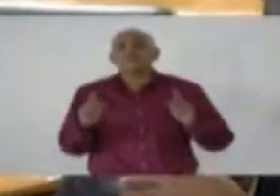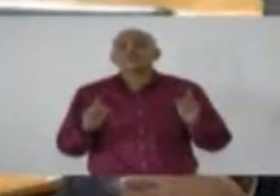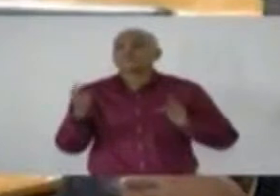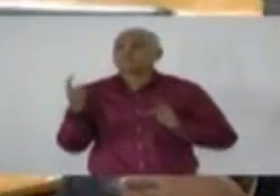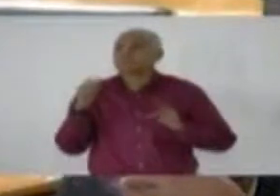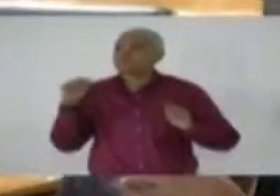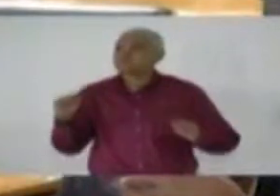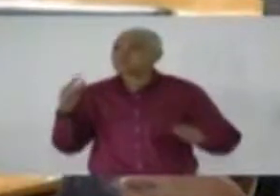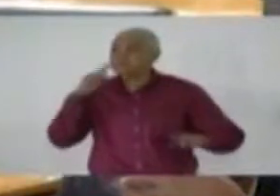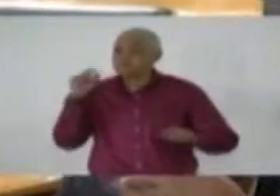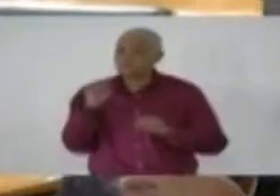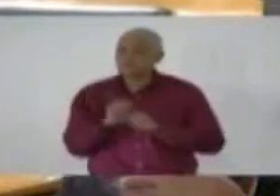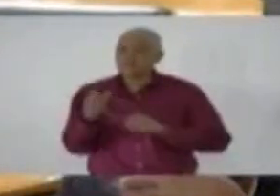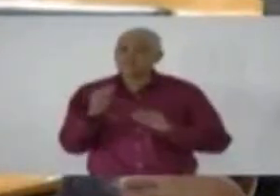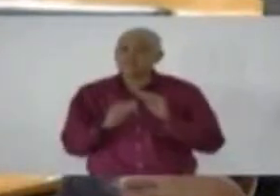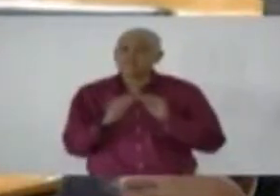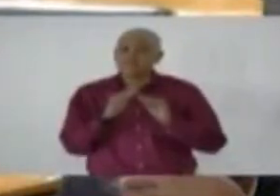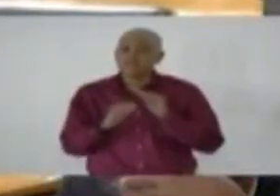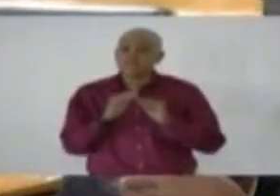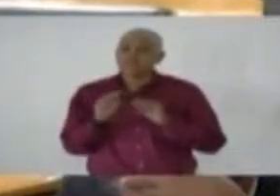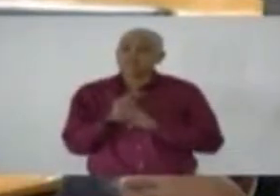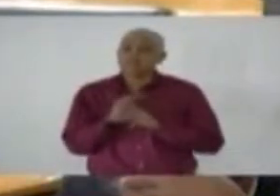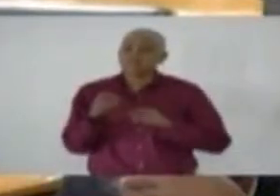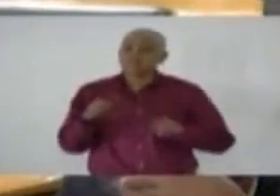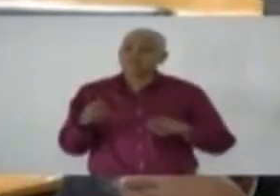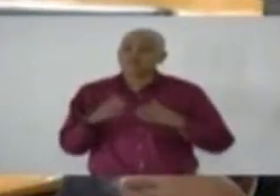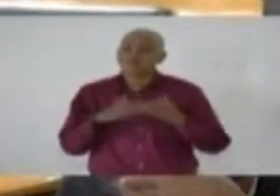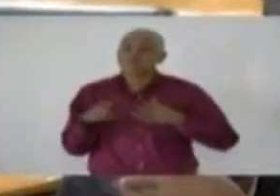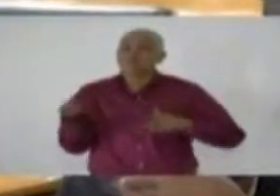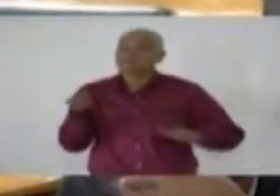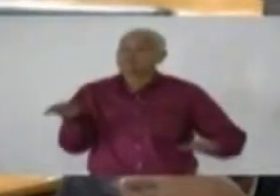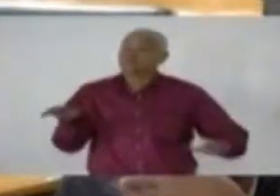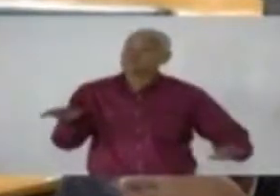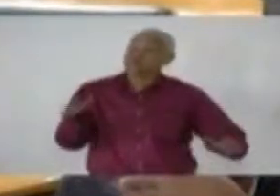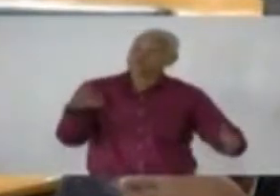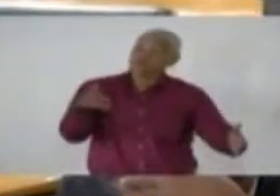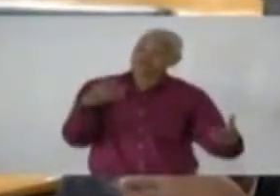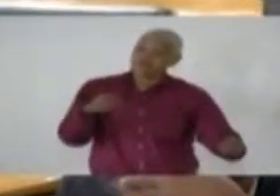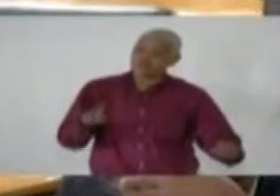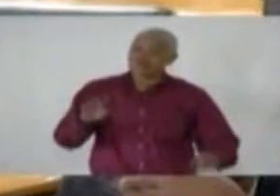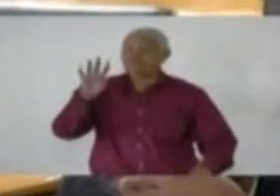can get to fix the ministries or roads or whatever they do.